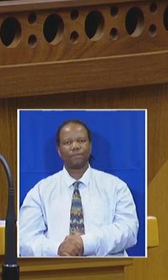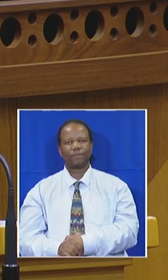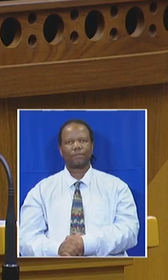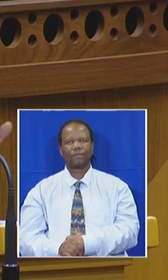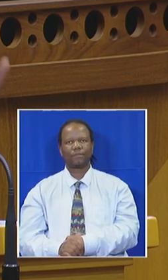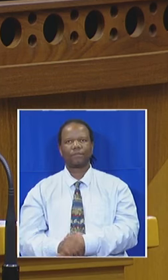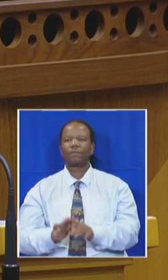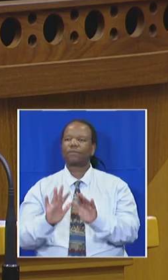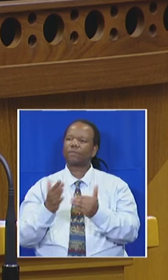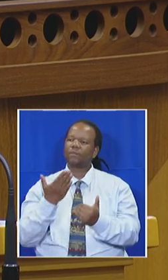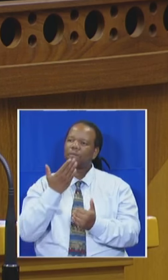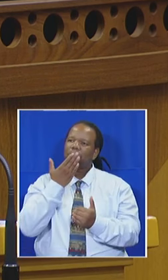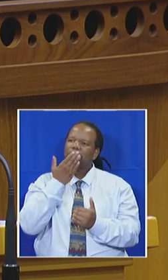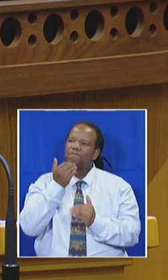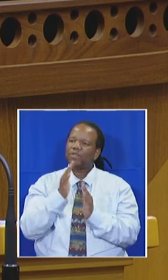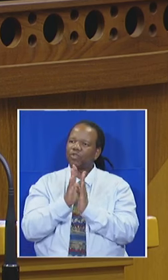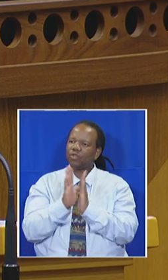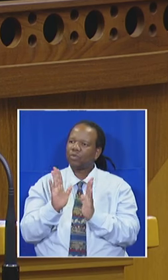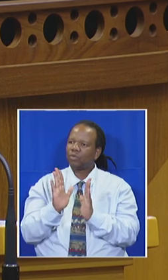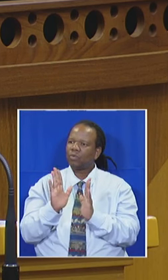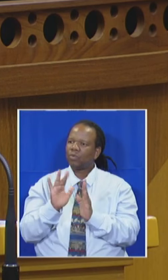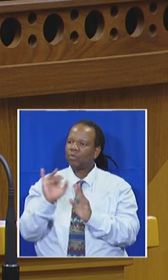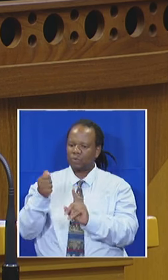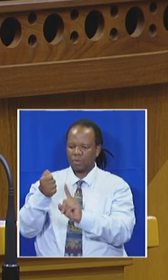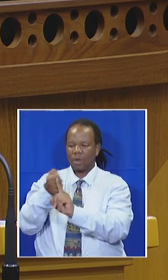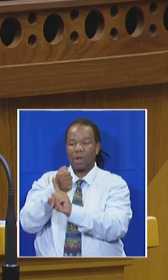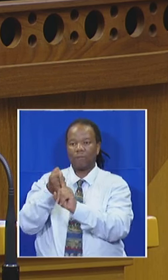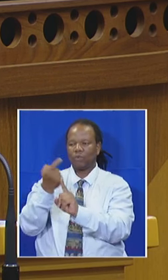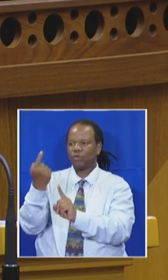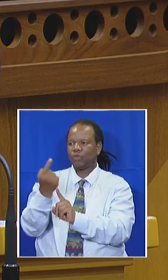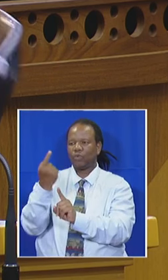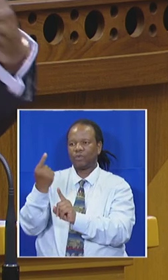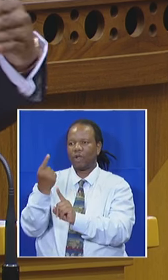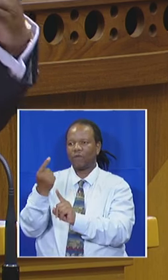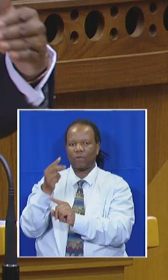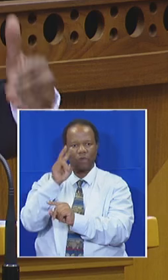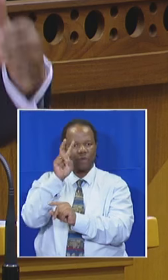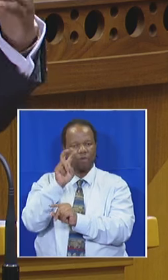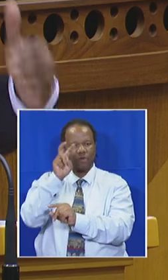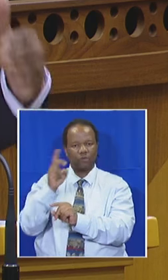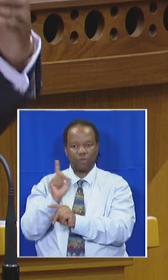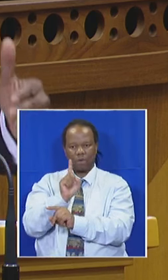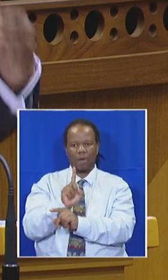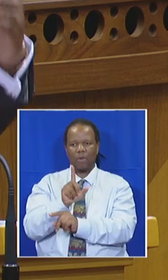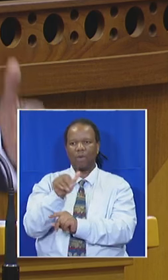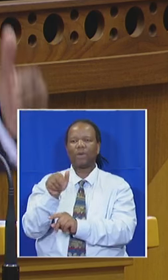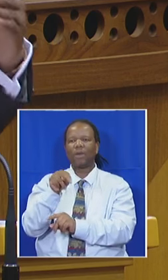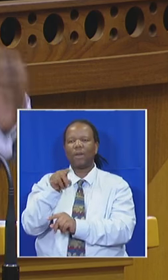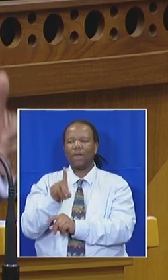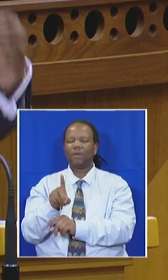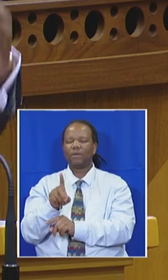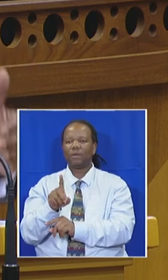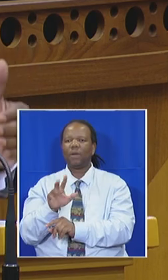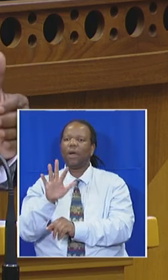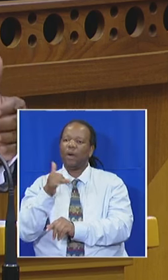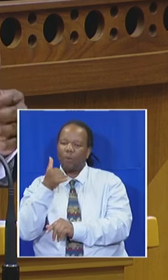please disabuse yourself from, instead of debating the issue so that we find a common